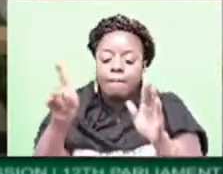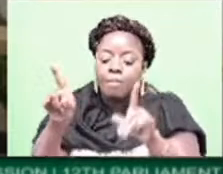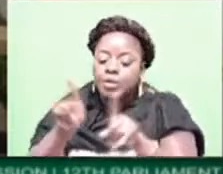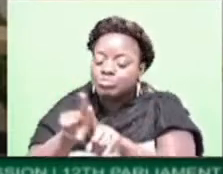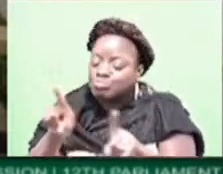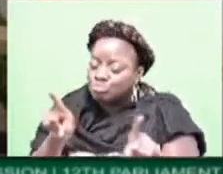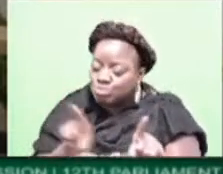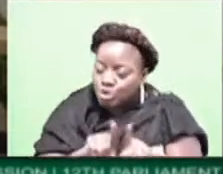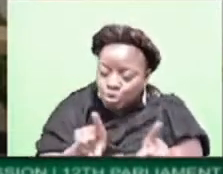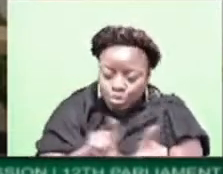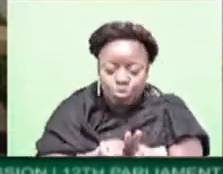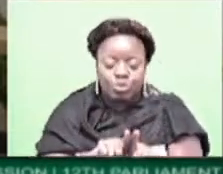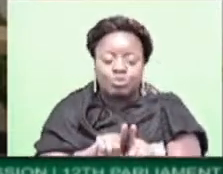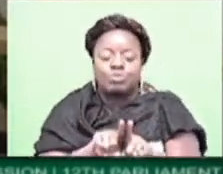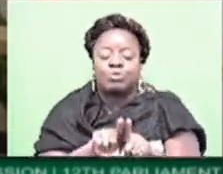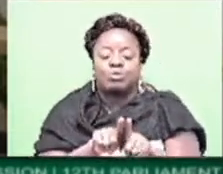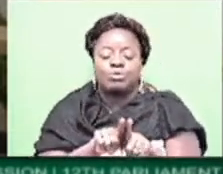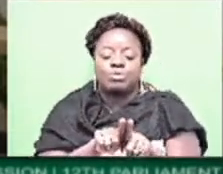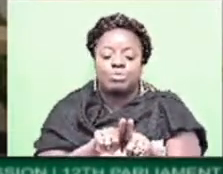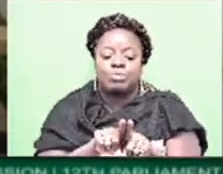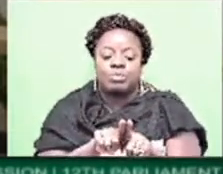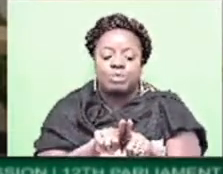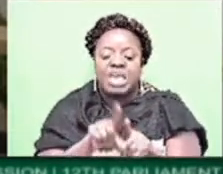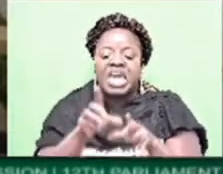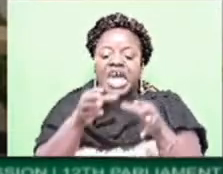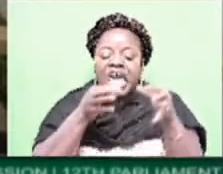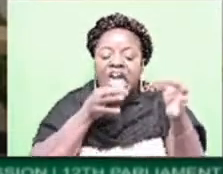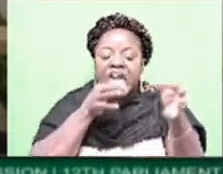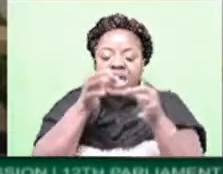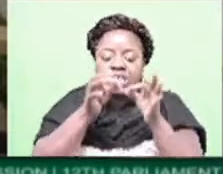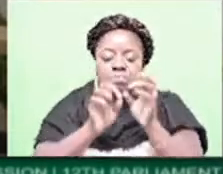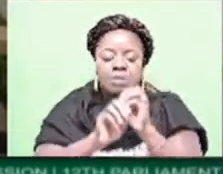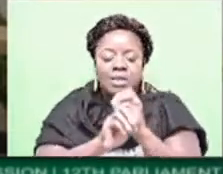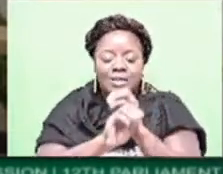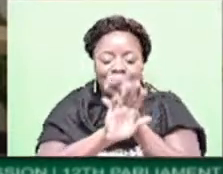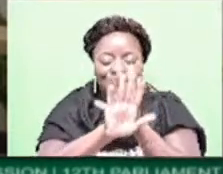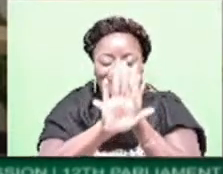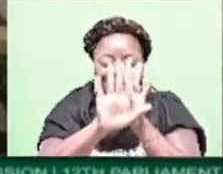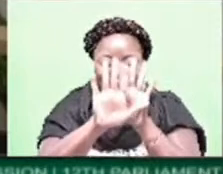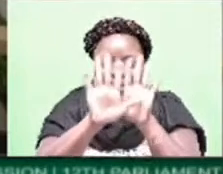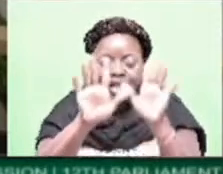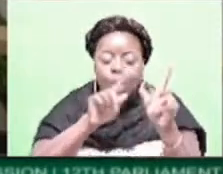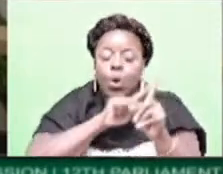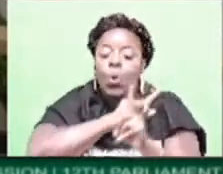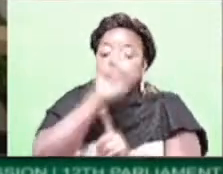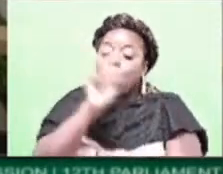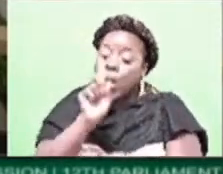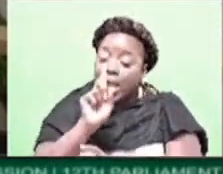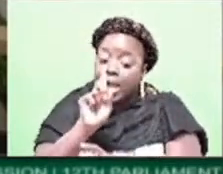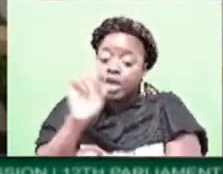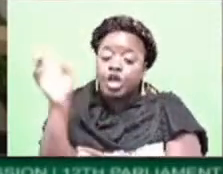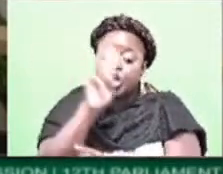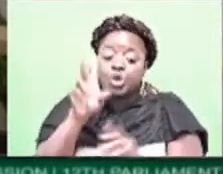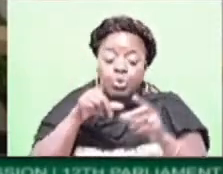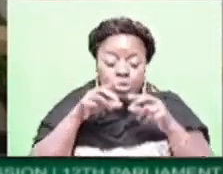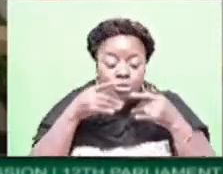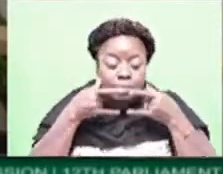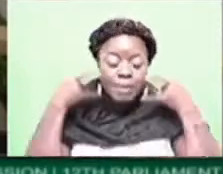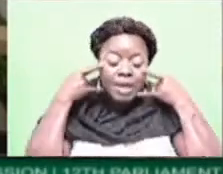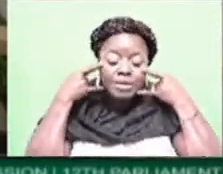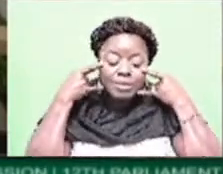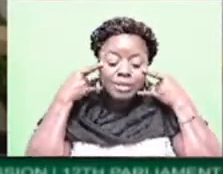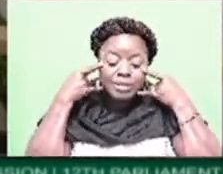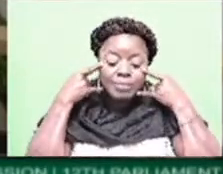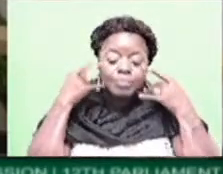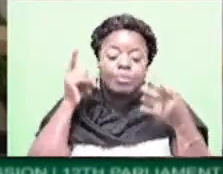in passing their law when it was that you had to wear a face covering, which was mandatory, what is considered